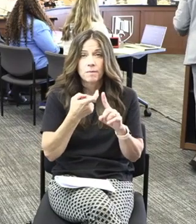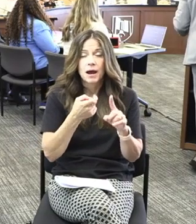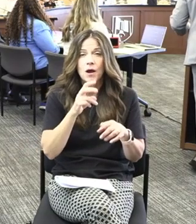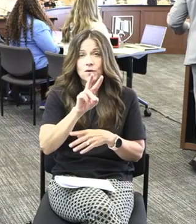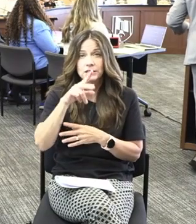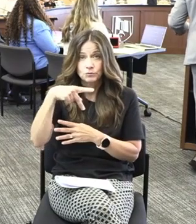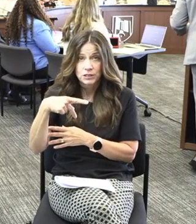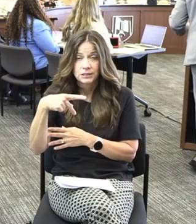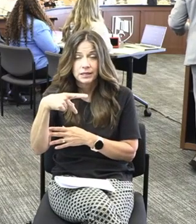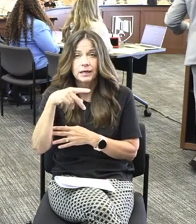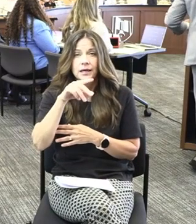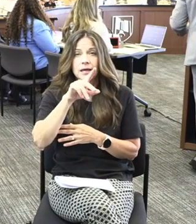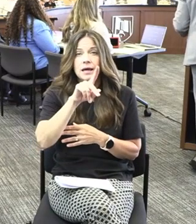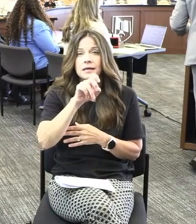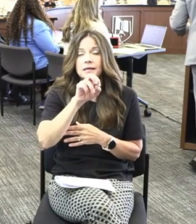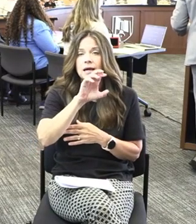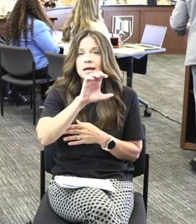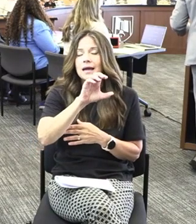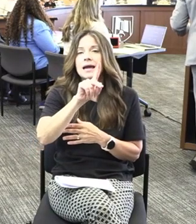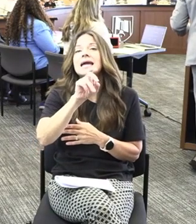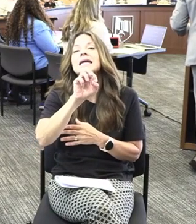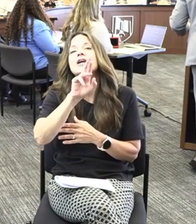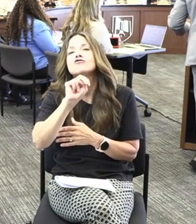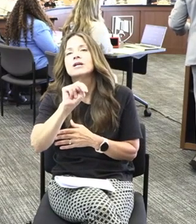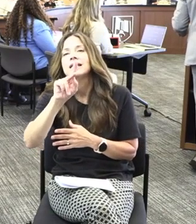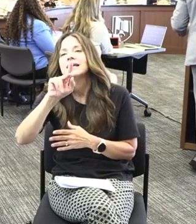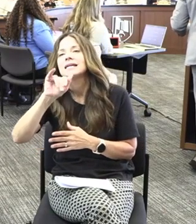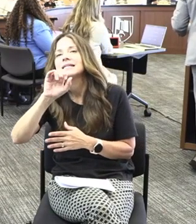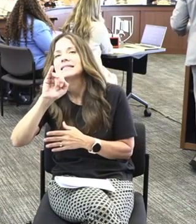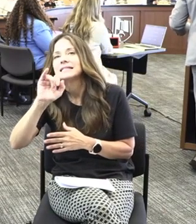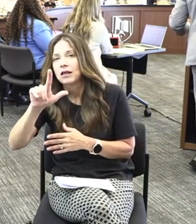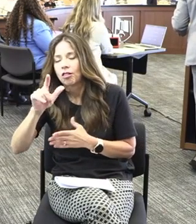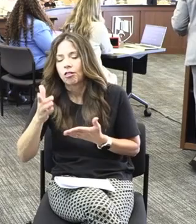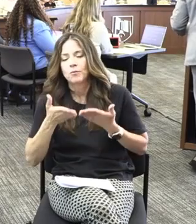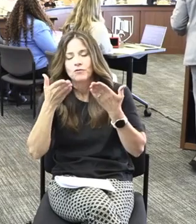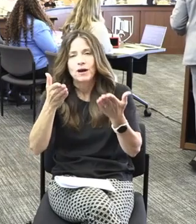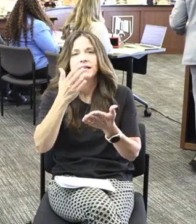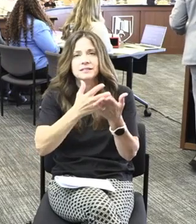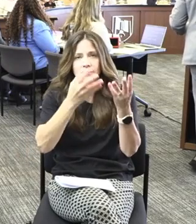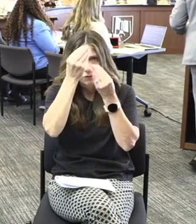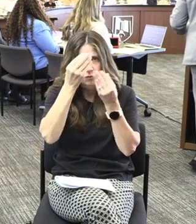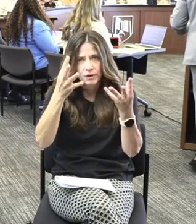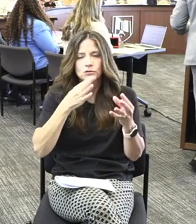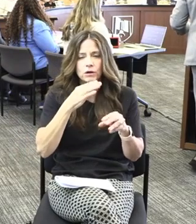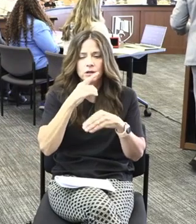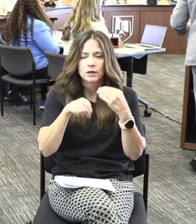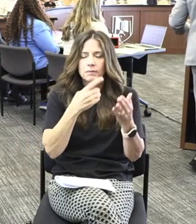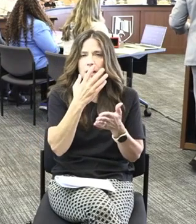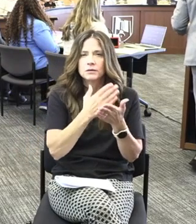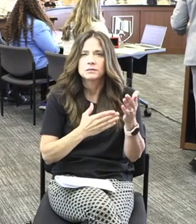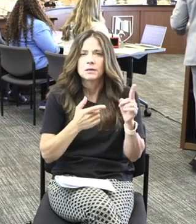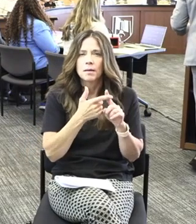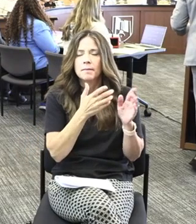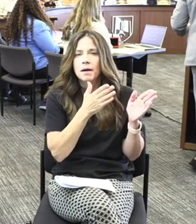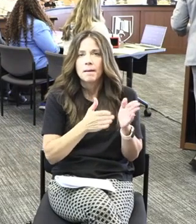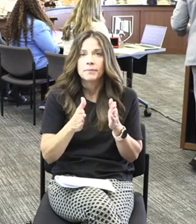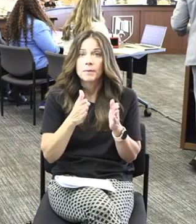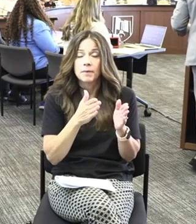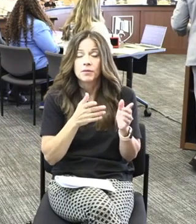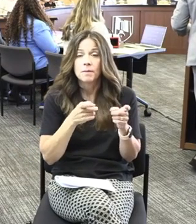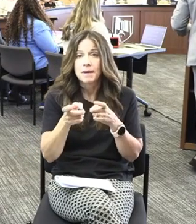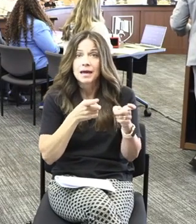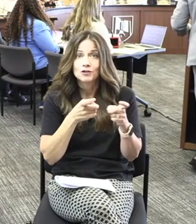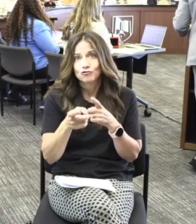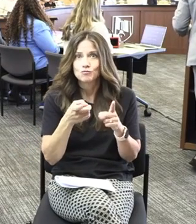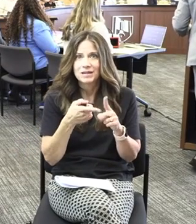President, Karen Kissel, who provided some information as I was talking about, strategic enrollment management's impact on